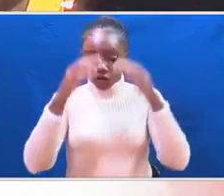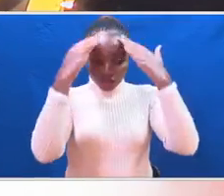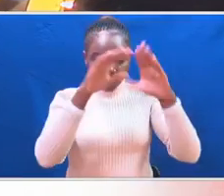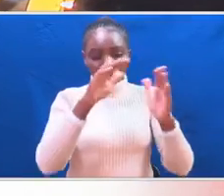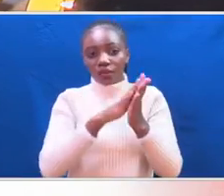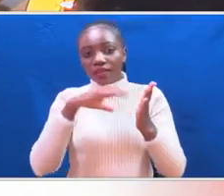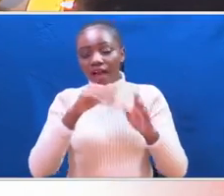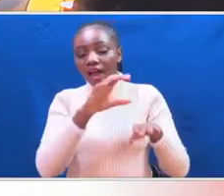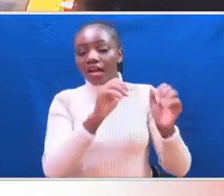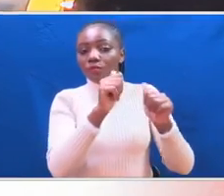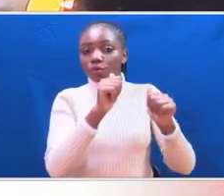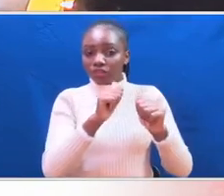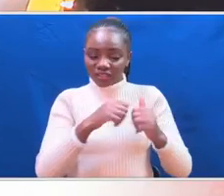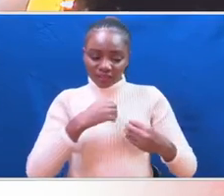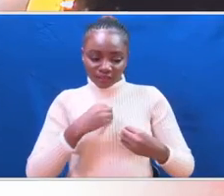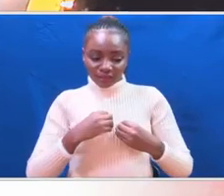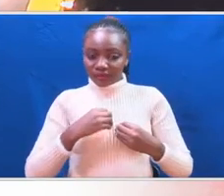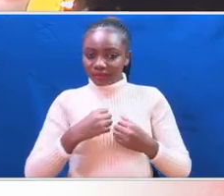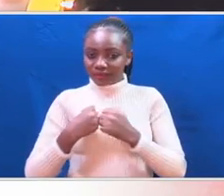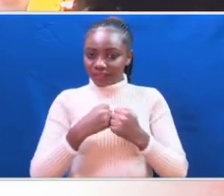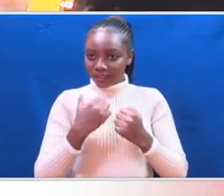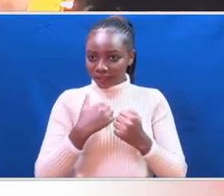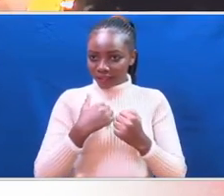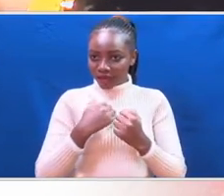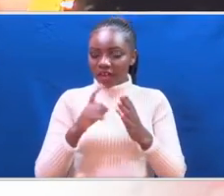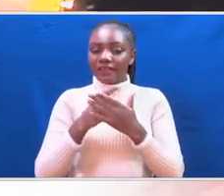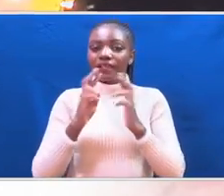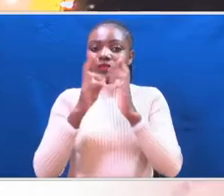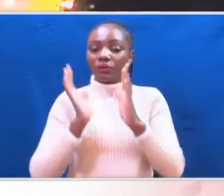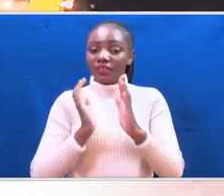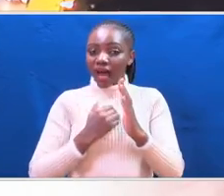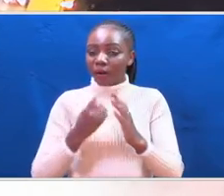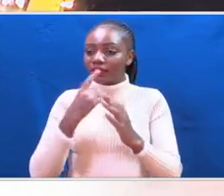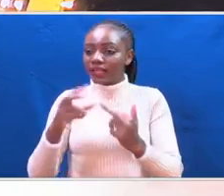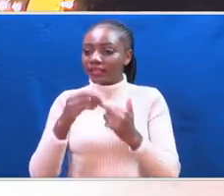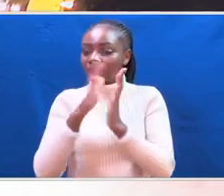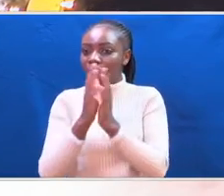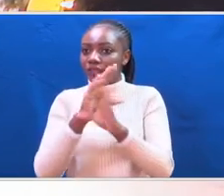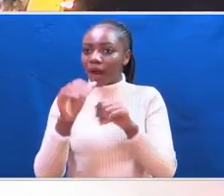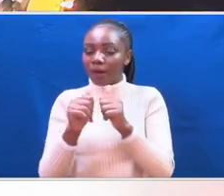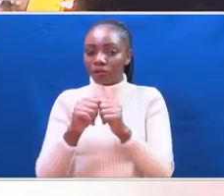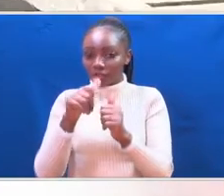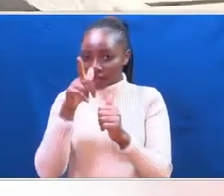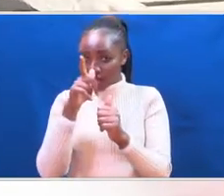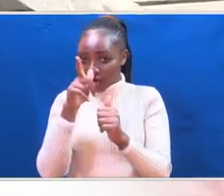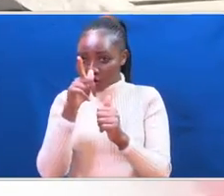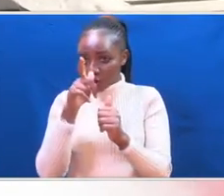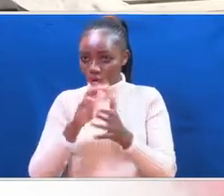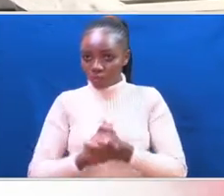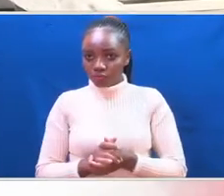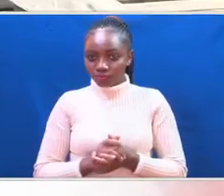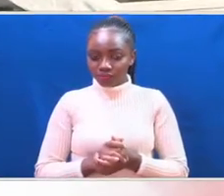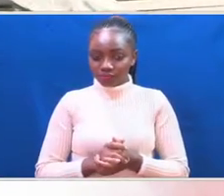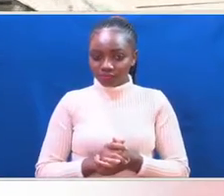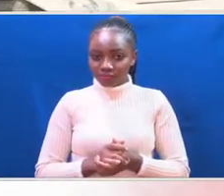deformities. Our reporter Mwangi Maina spends some time with the black bland rhino and files the following report. Come